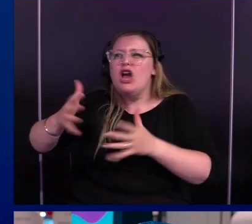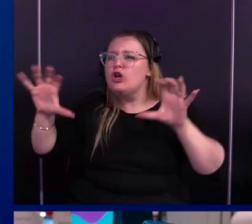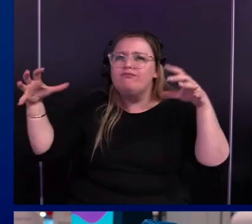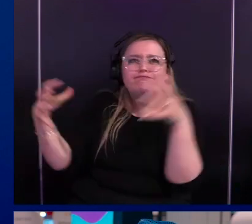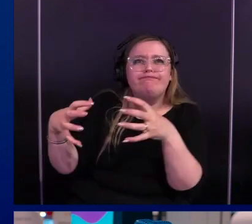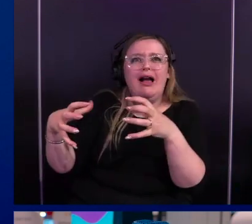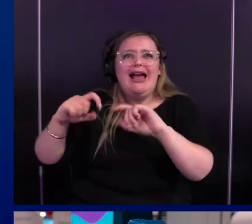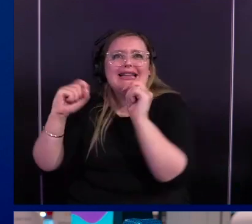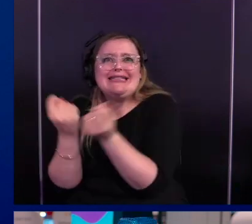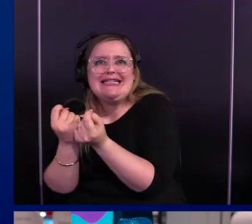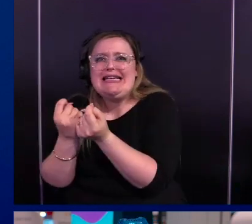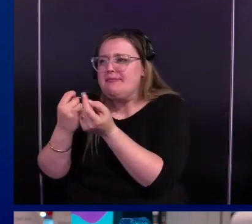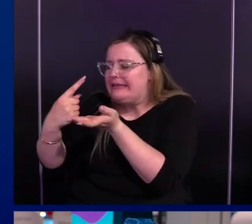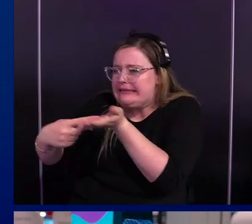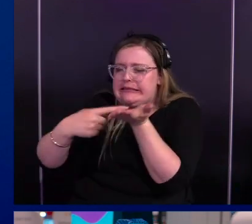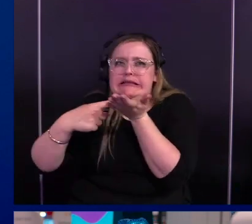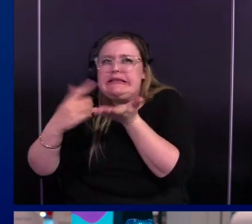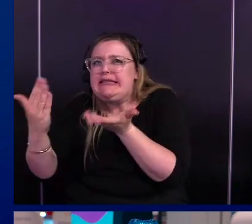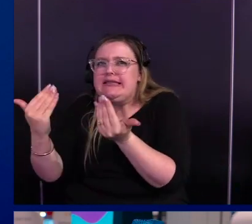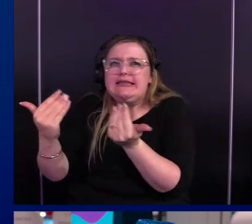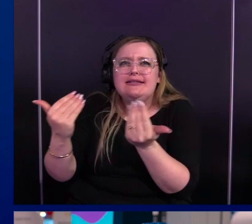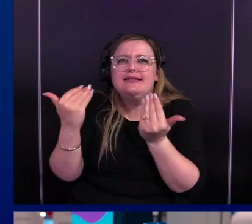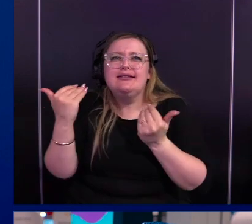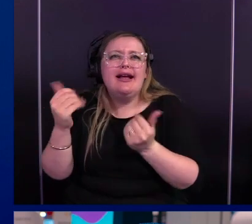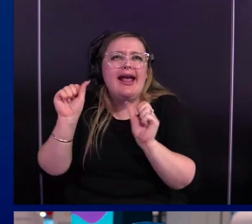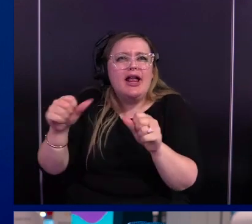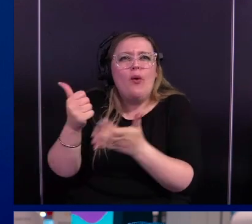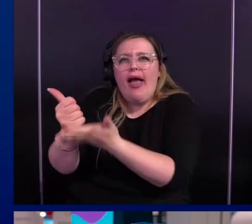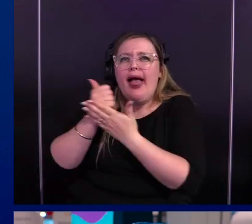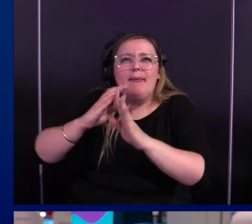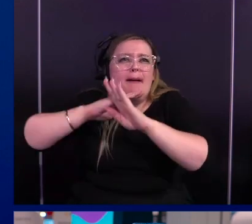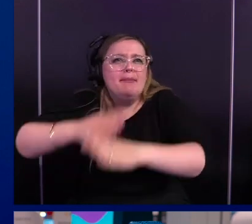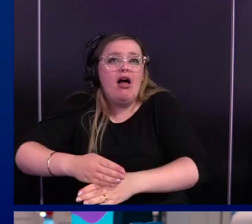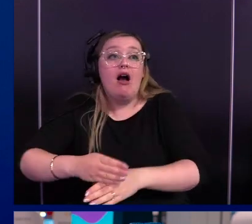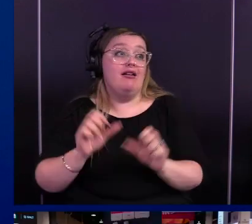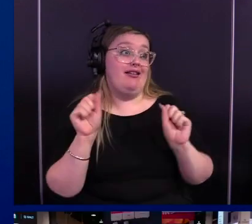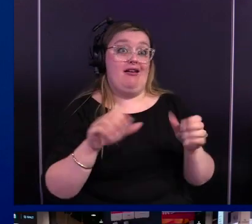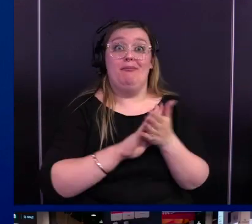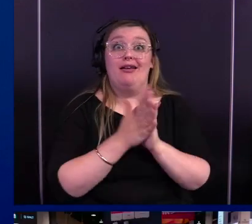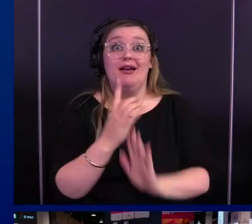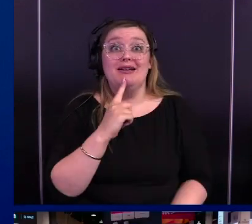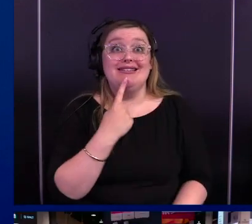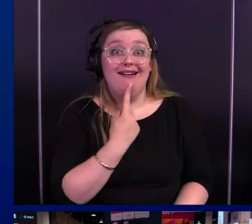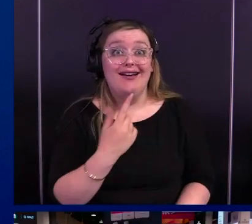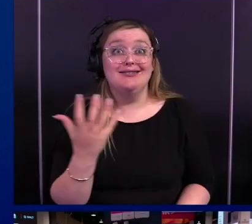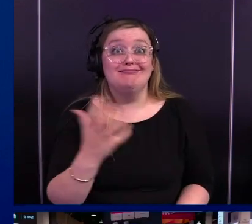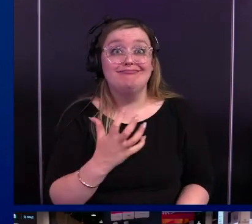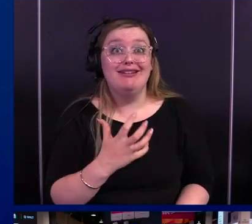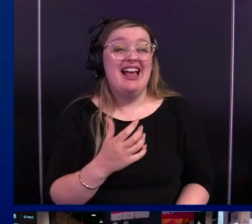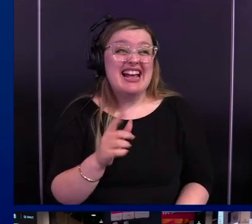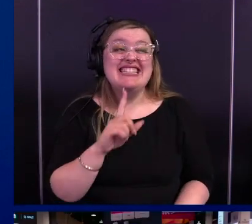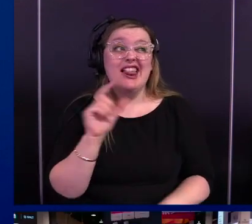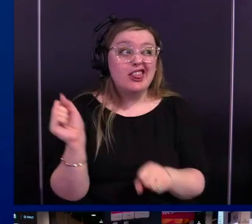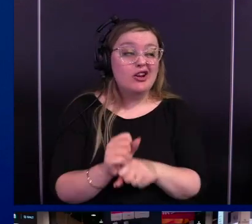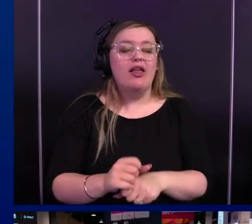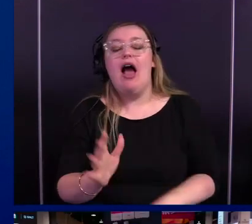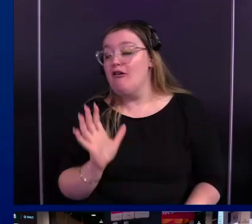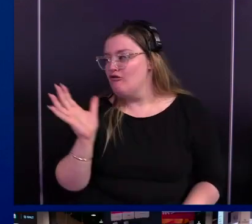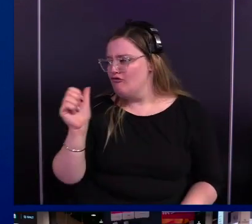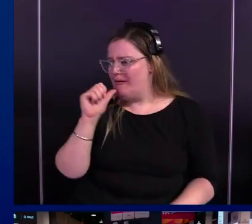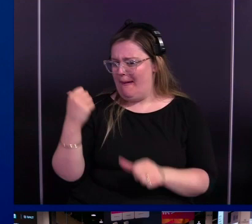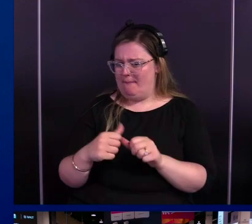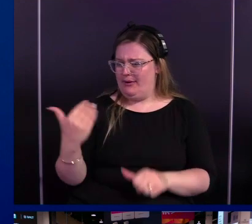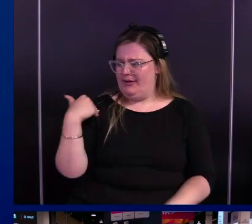hey, everybody, take a look at this with me. Let's see if we can unblock and this. It could get intense. Yeah. Like, literally, it's intense. Well, it was intense in